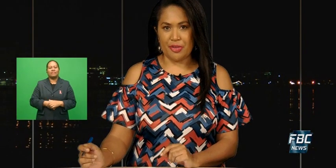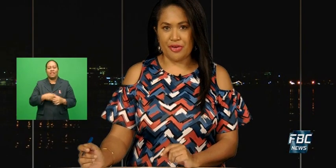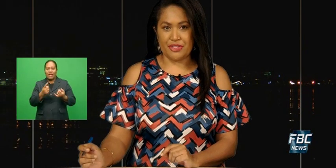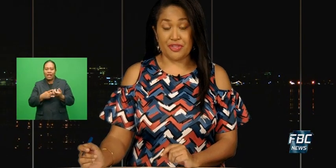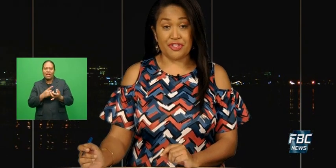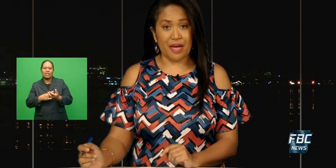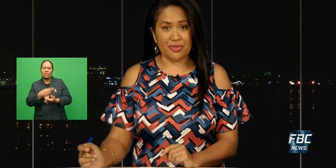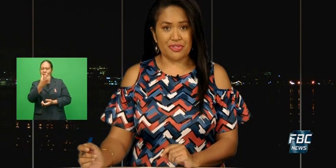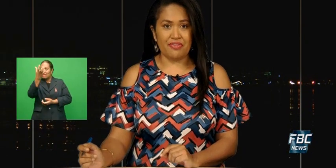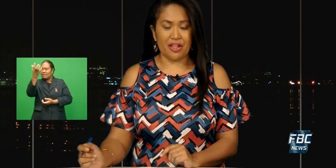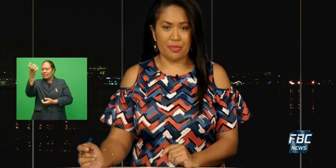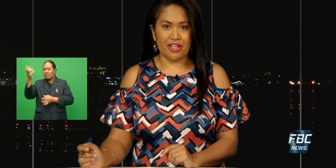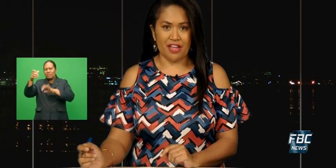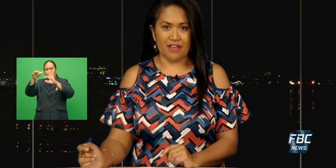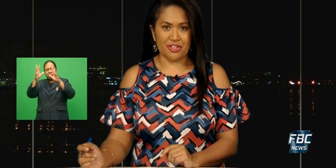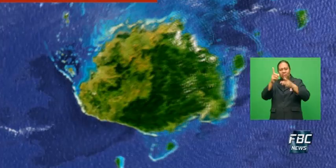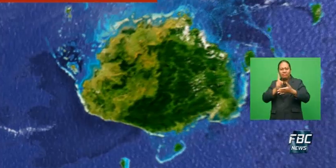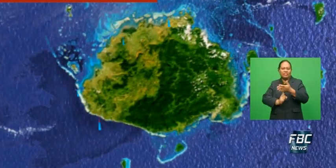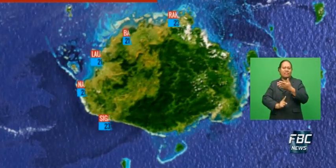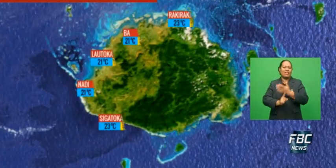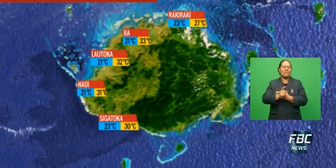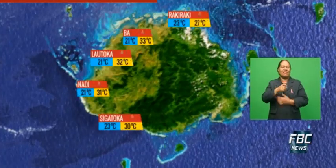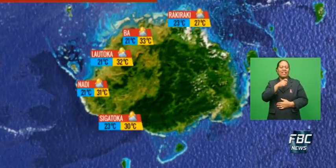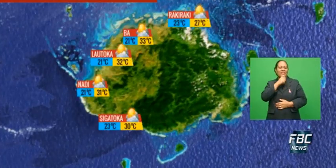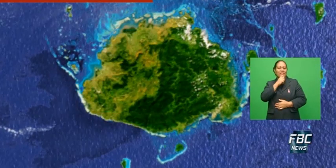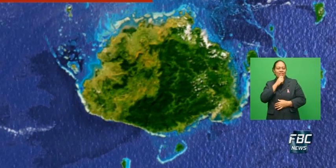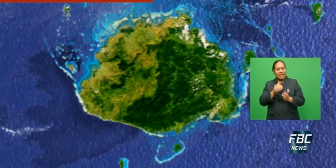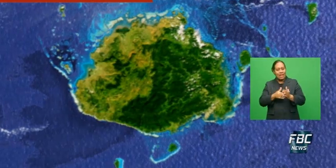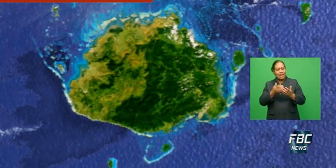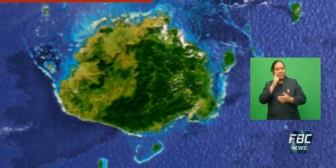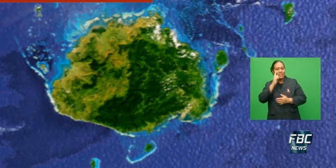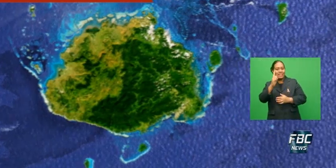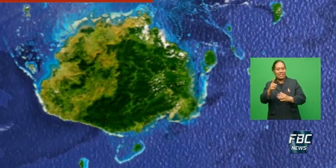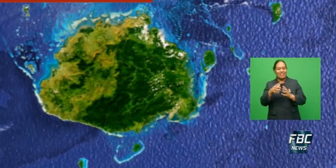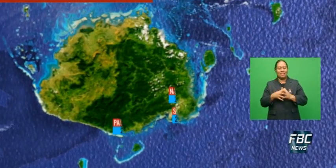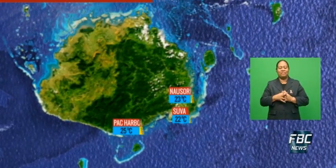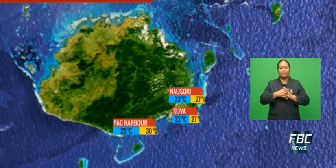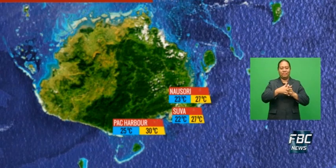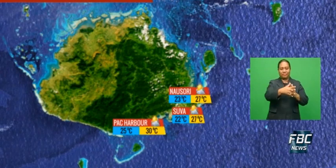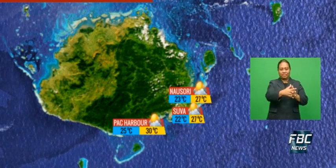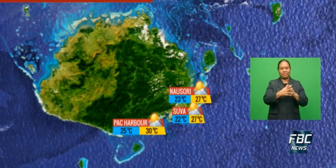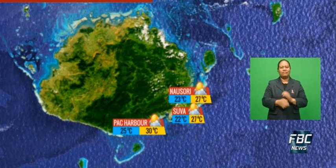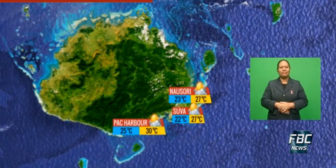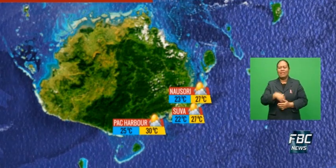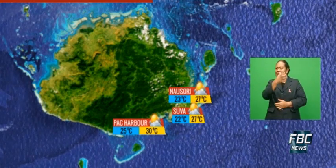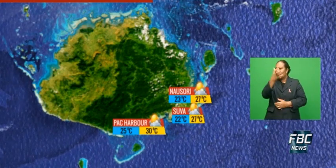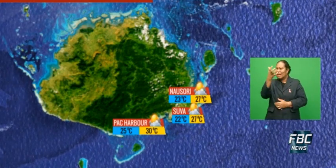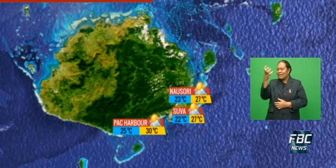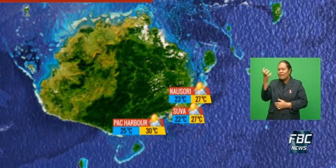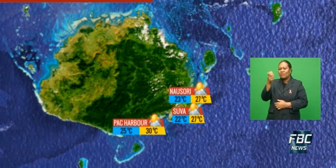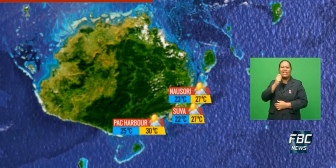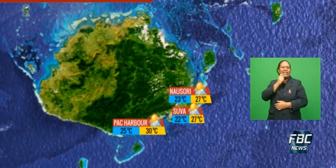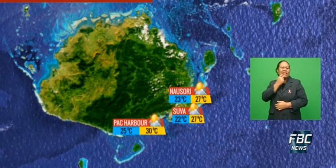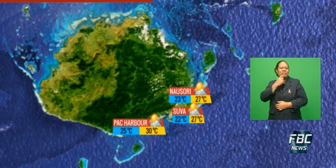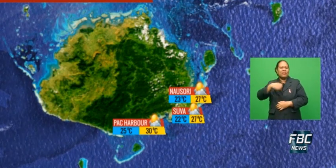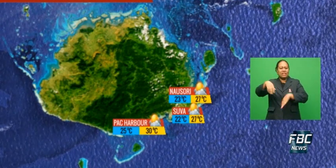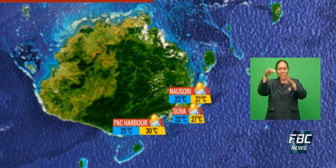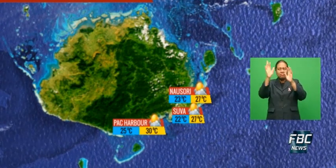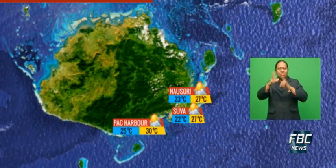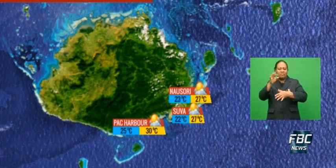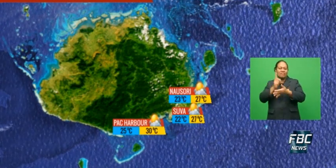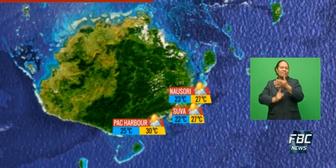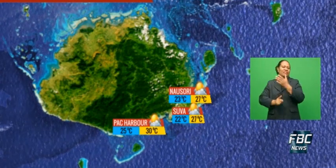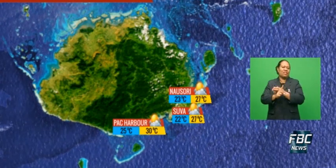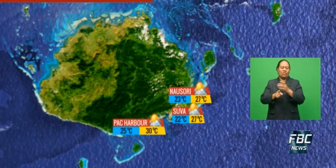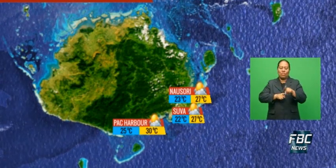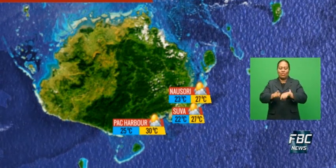cloudy periods with showers developing in the afternoon. A quick look at the weather map. In the west, cloudy conditions and slight showers prevailed for most